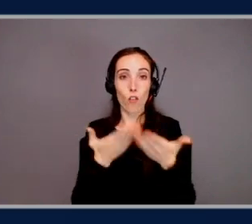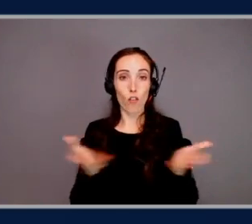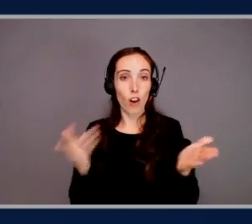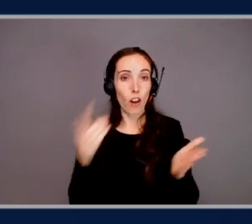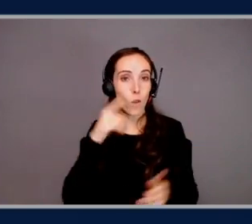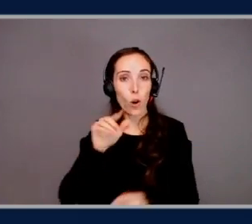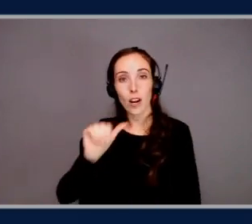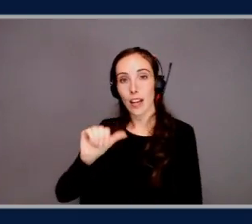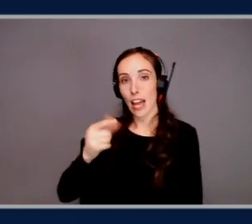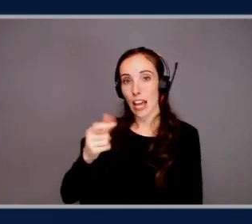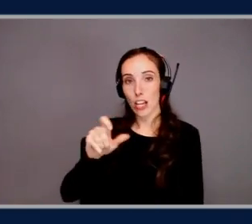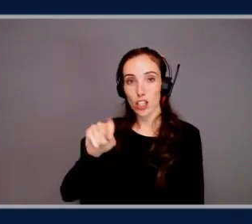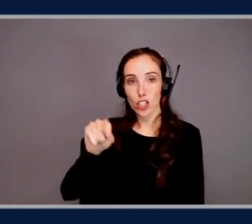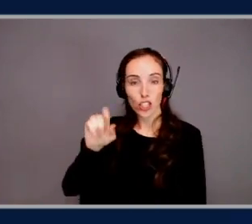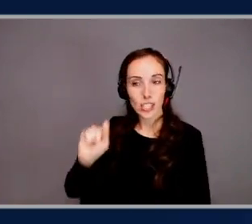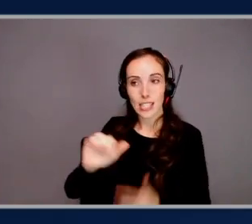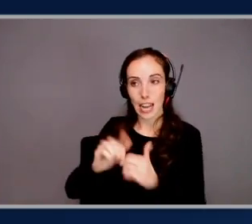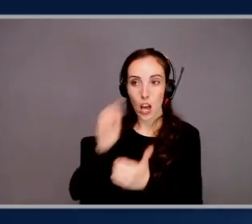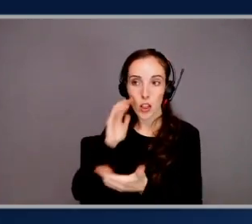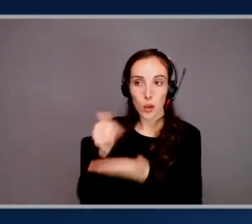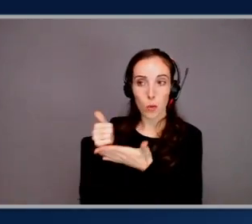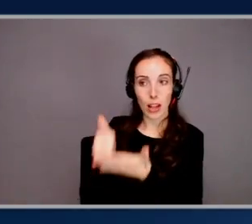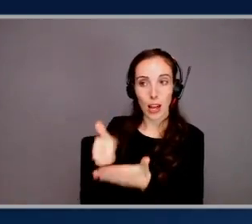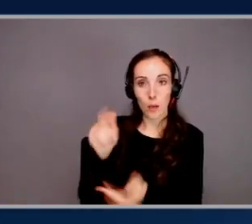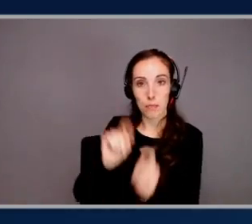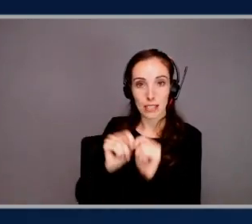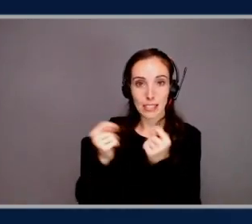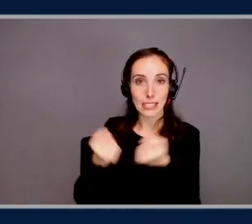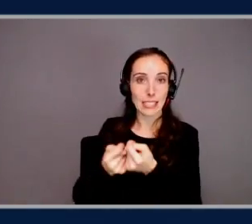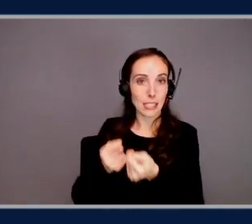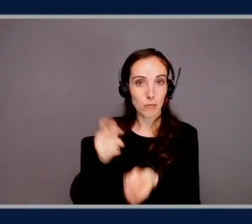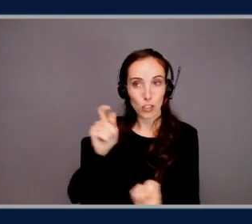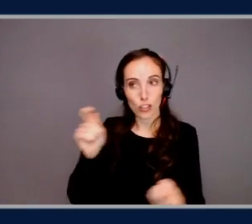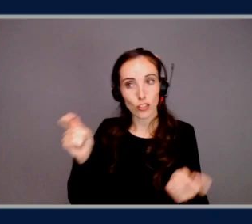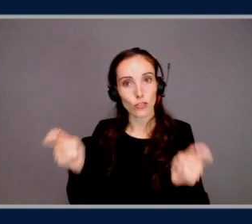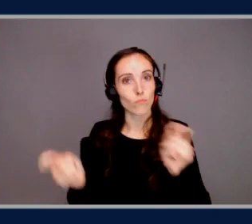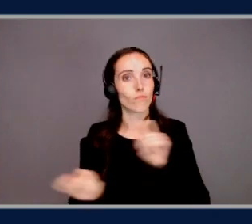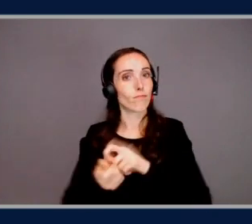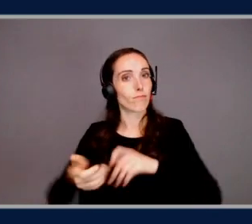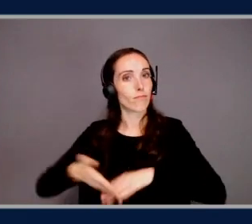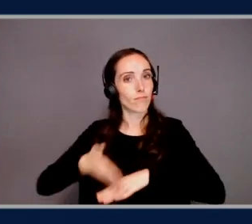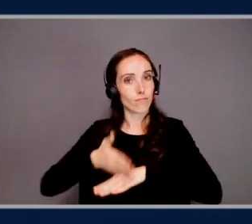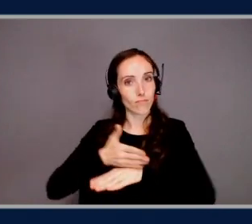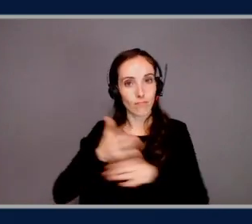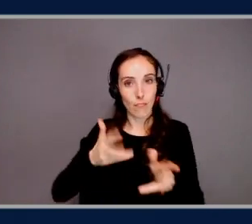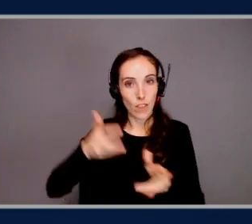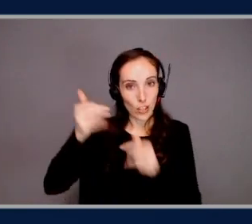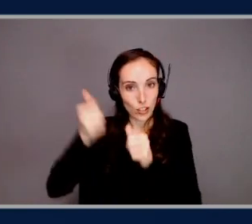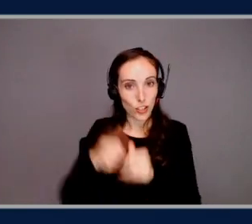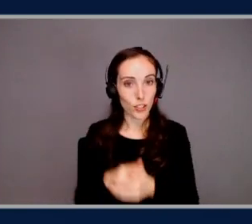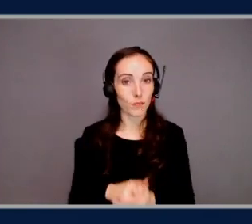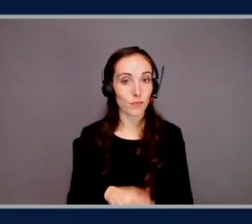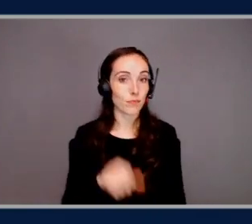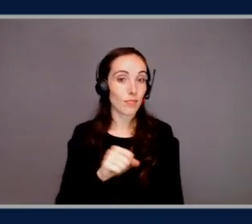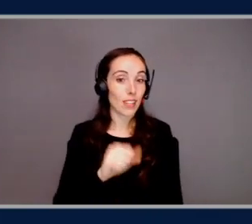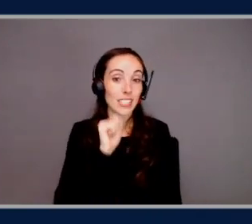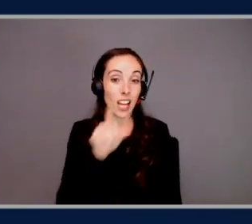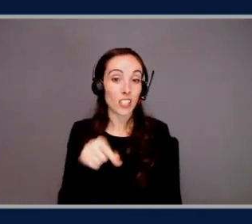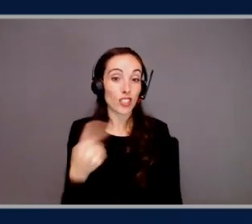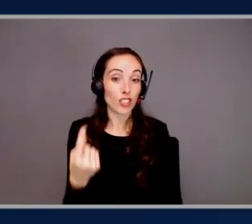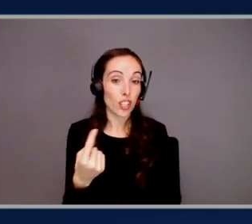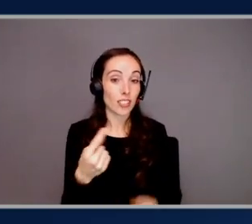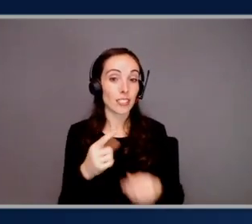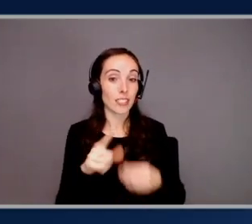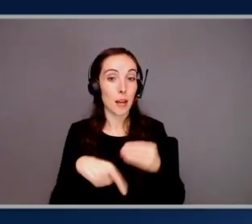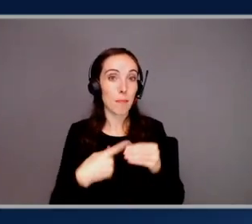of helping development teams ship faster, and that's our real goal here. It's amazing. And I think it's not even just about shipping faster. I think it's